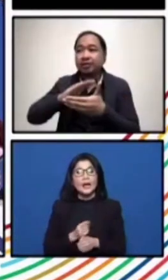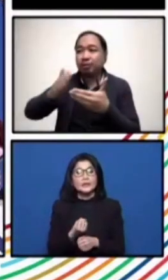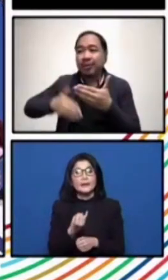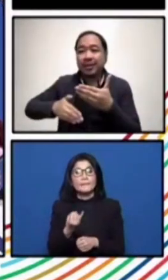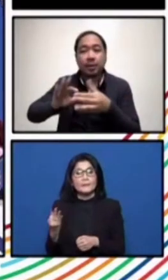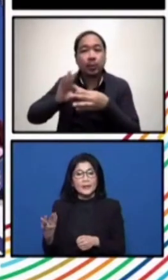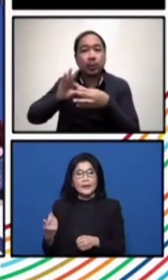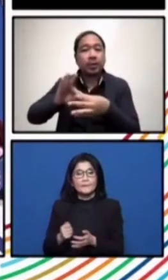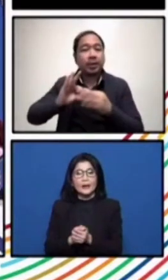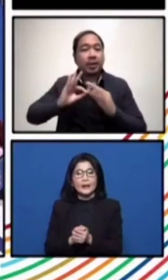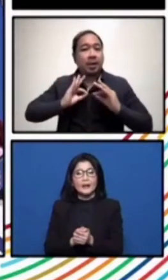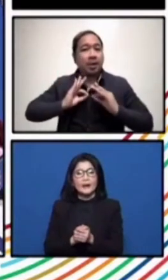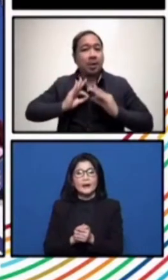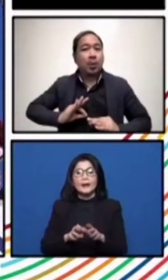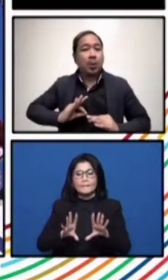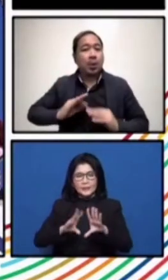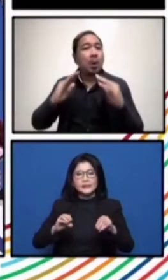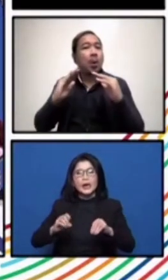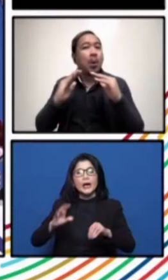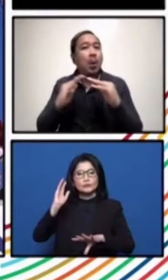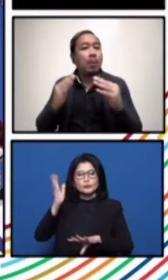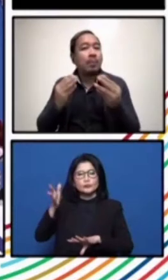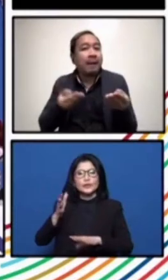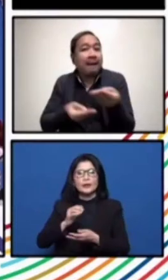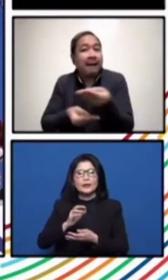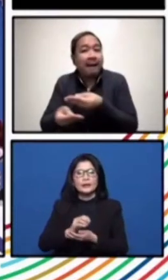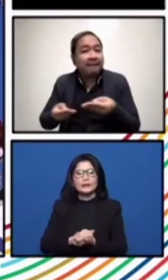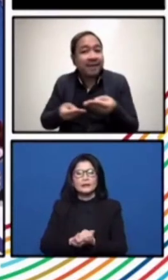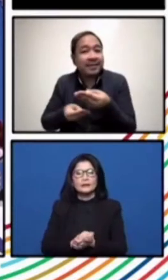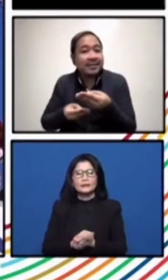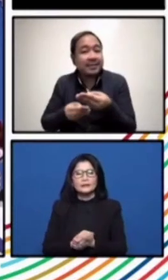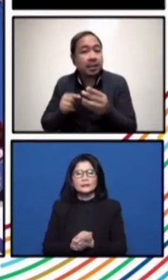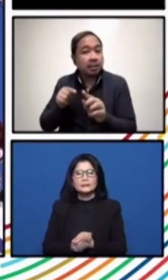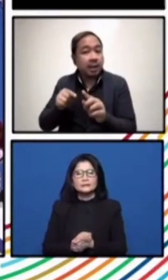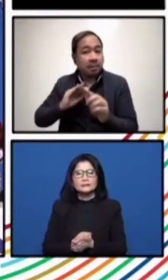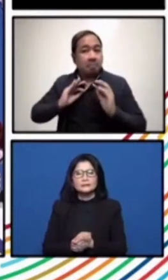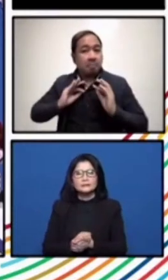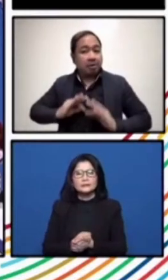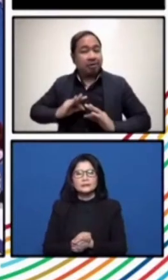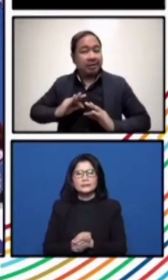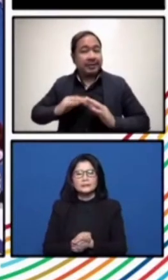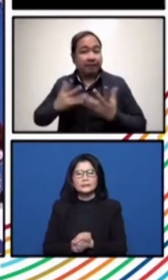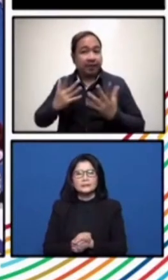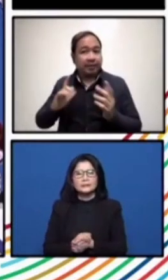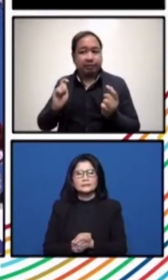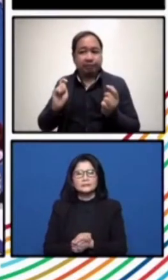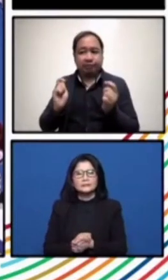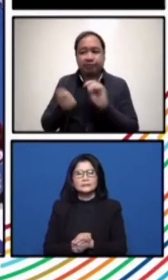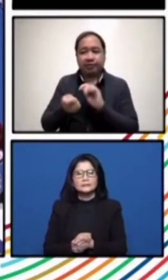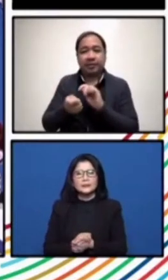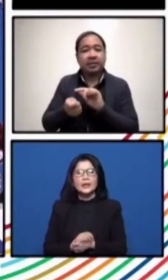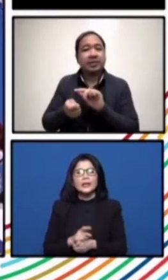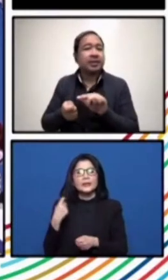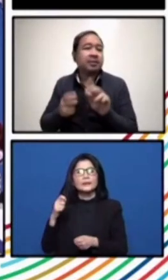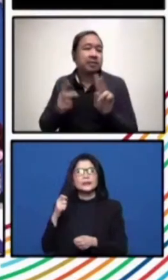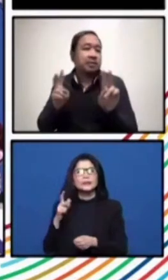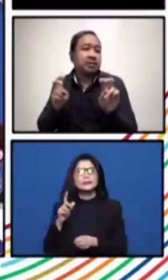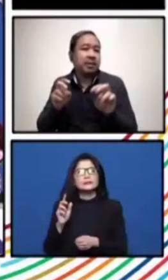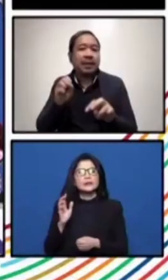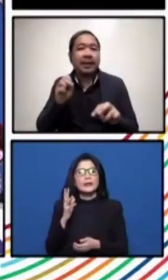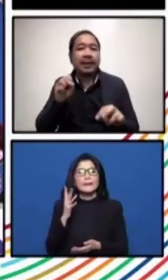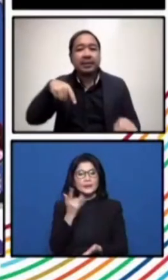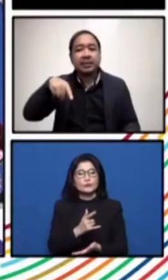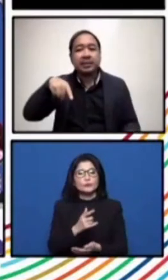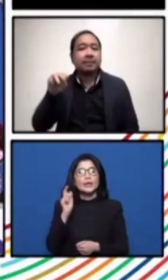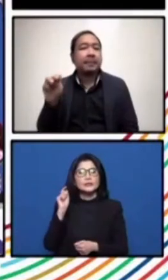of Home affairs when the ministry decided to amend this what we call it SPM